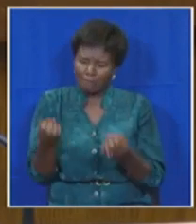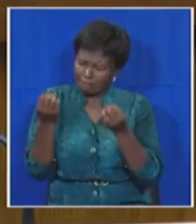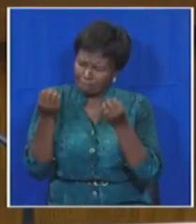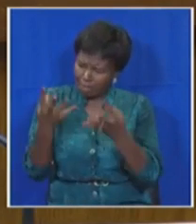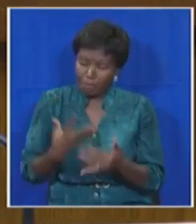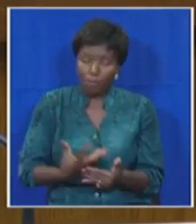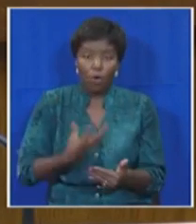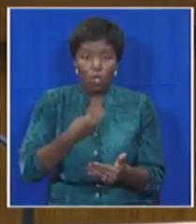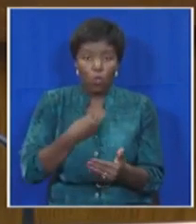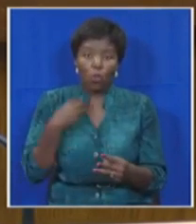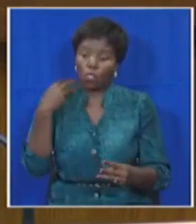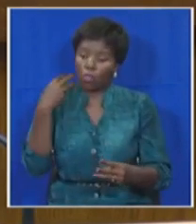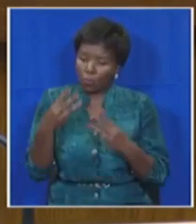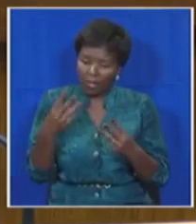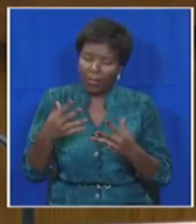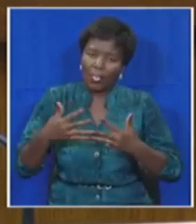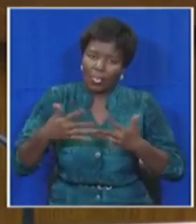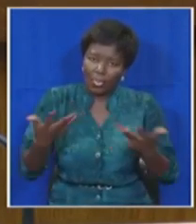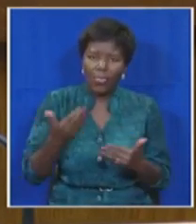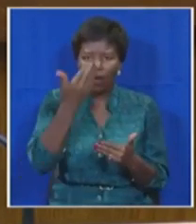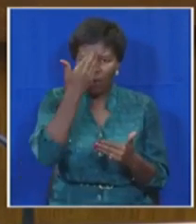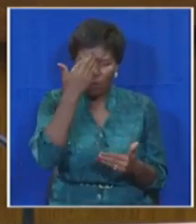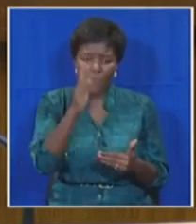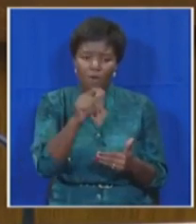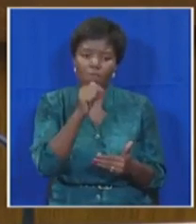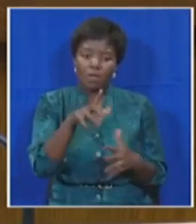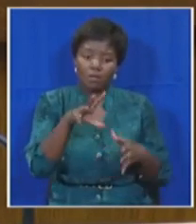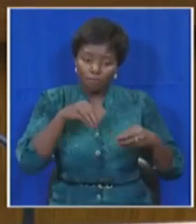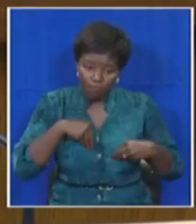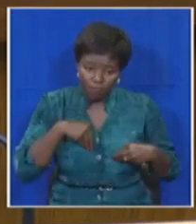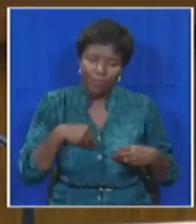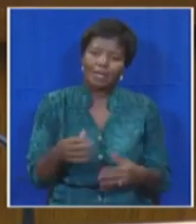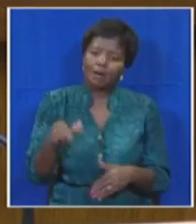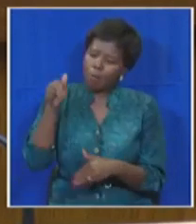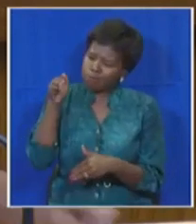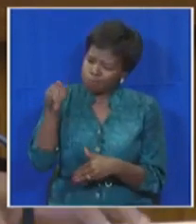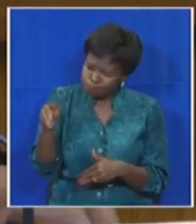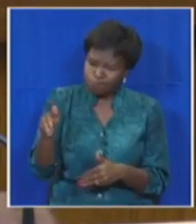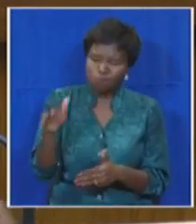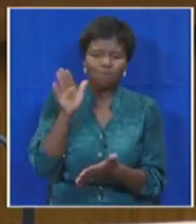there. Whether you want to acknowledge it or not, they are there.